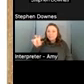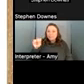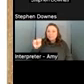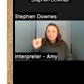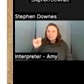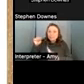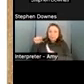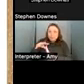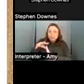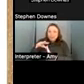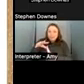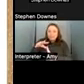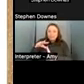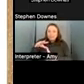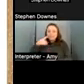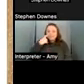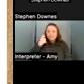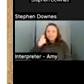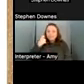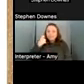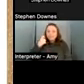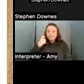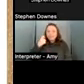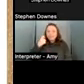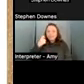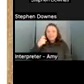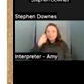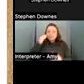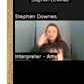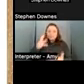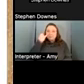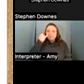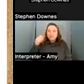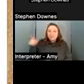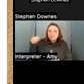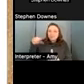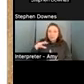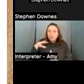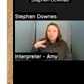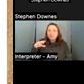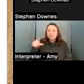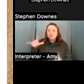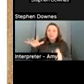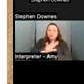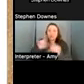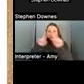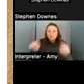because i've uh anyway just to let you know if you have him spotlit as full screen that would be great